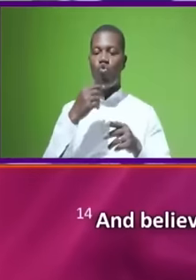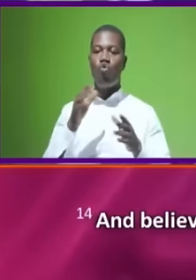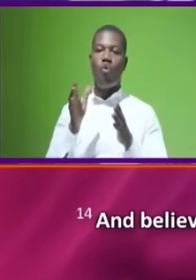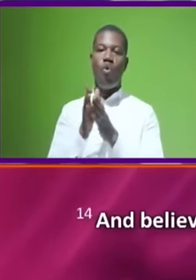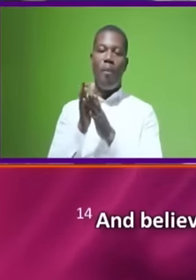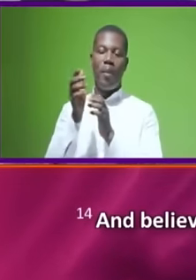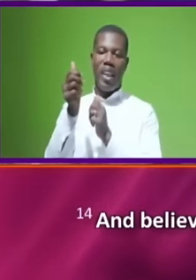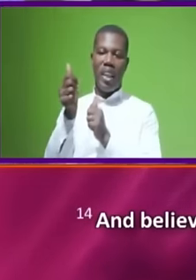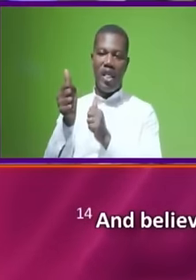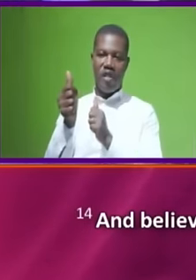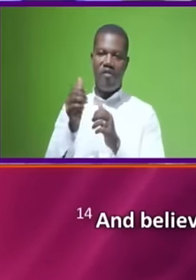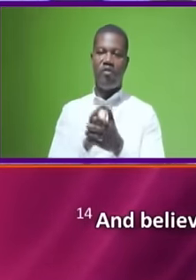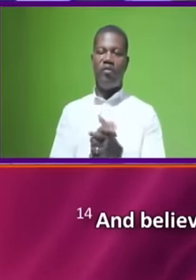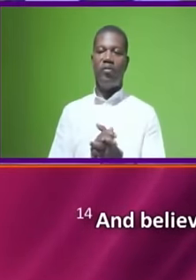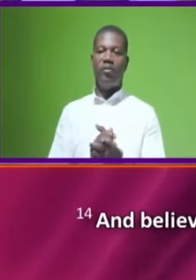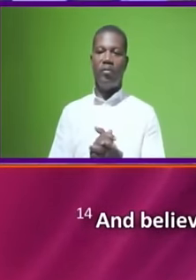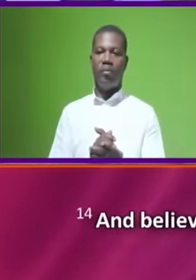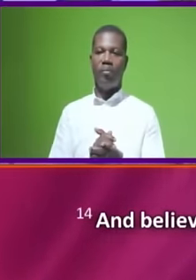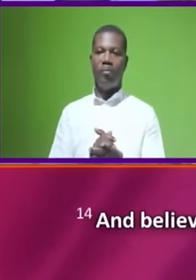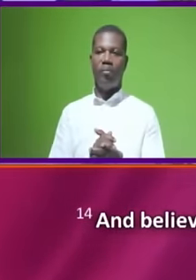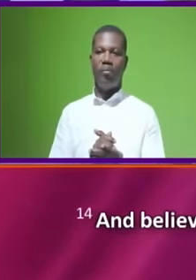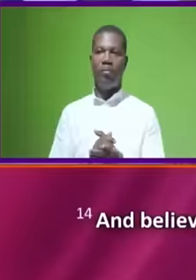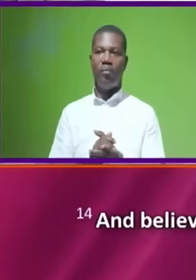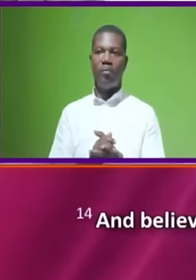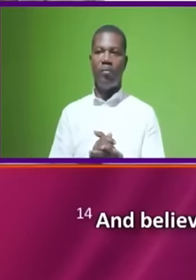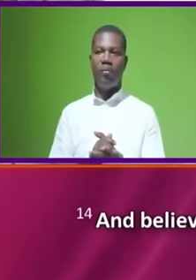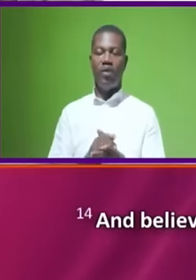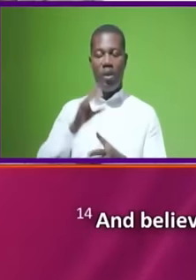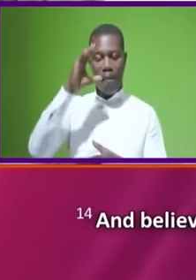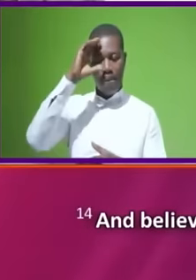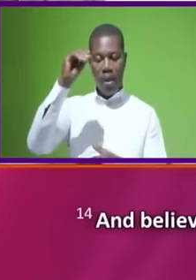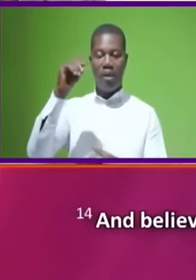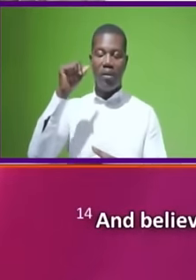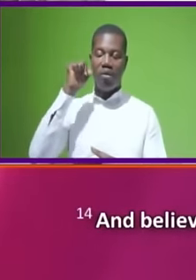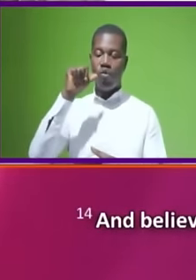wodi nipa a ogidi.